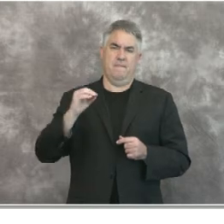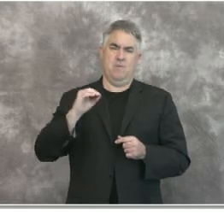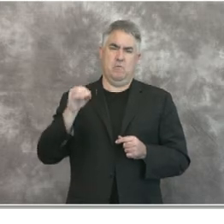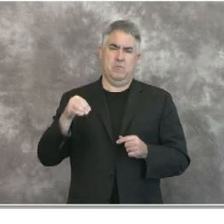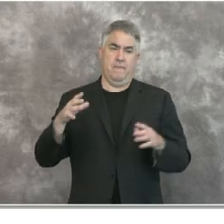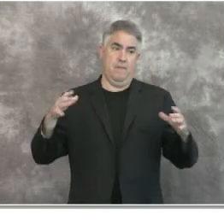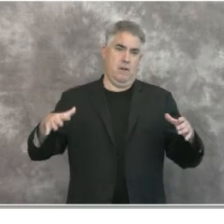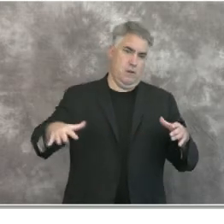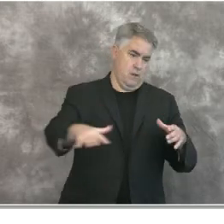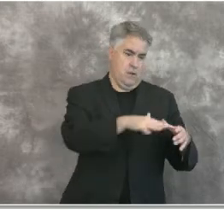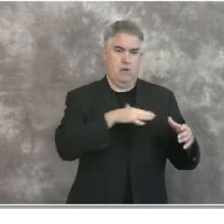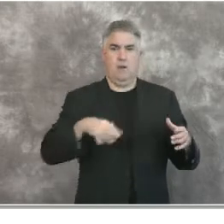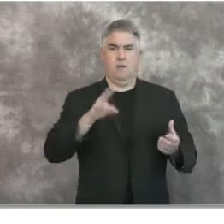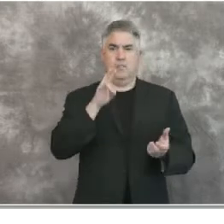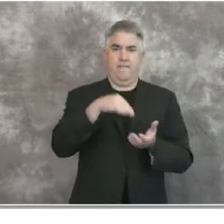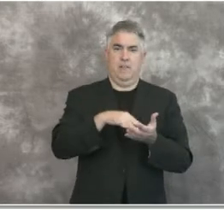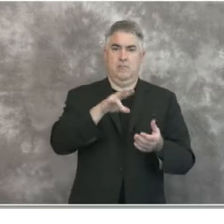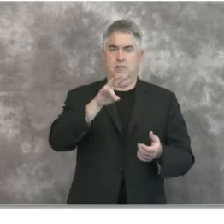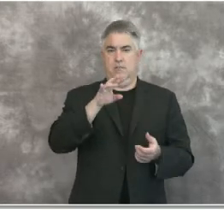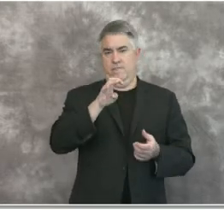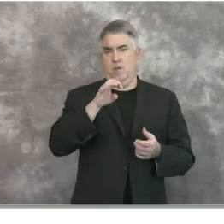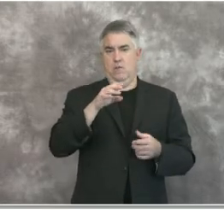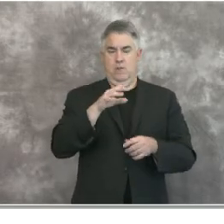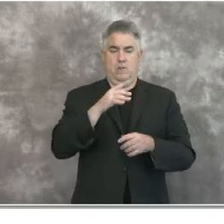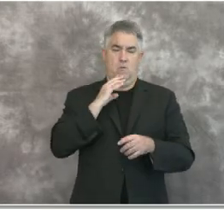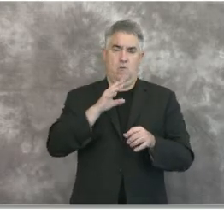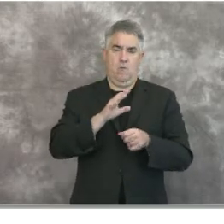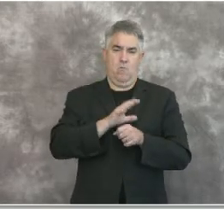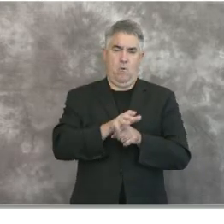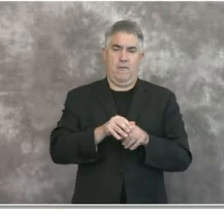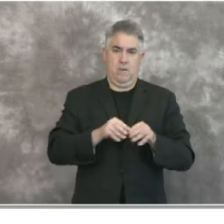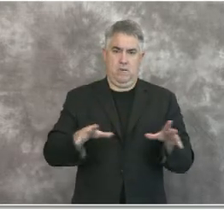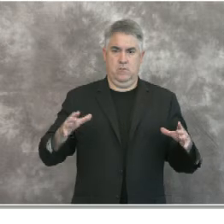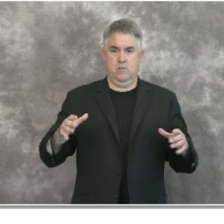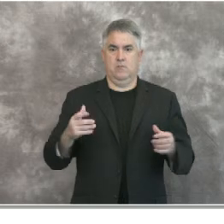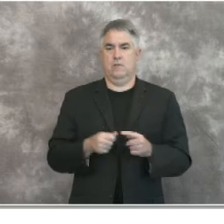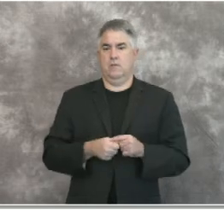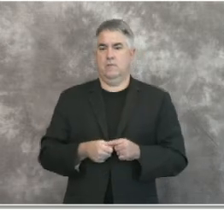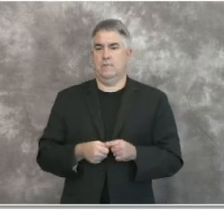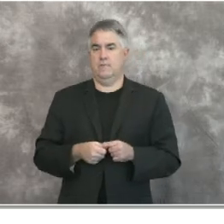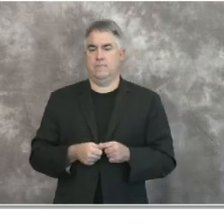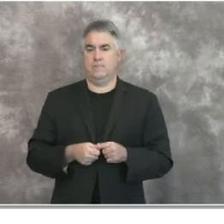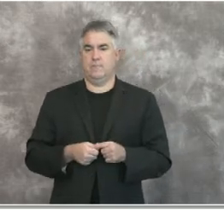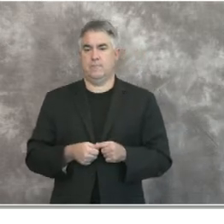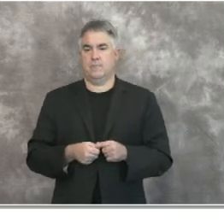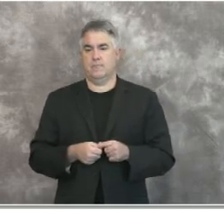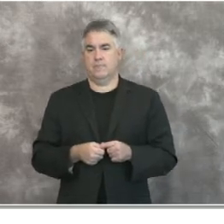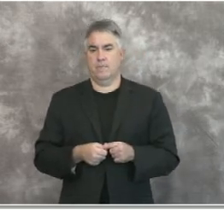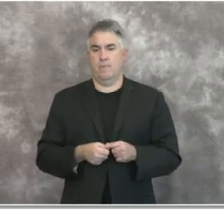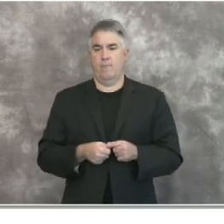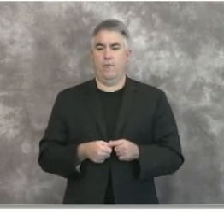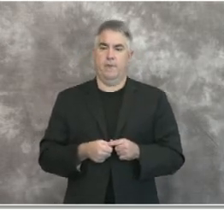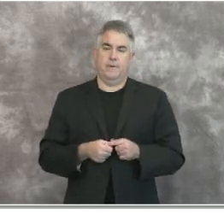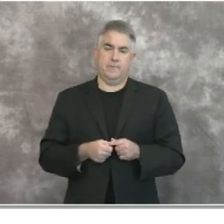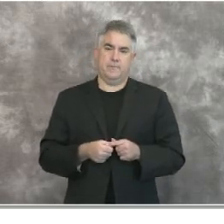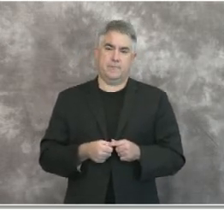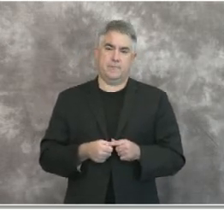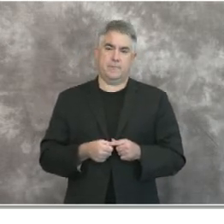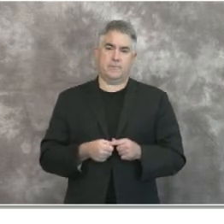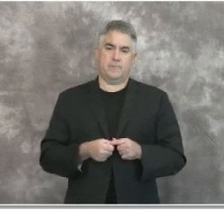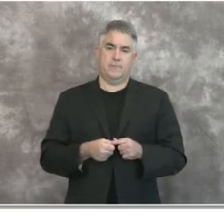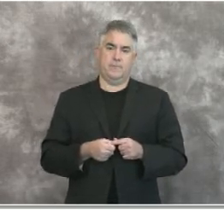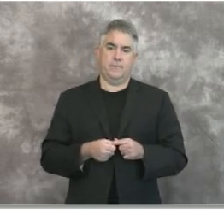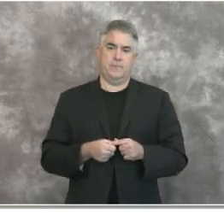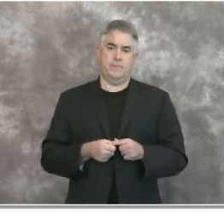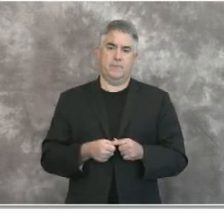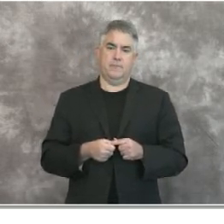of cases. And today we are reporting 7 additional deaths since yesterday. The dates of these deaths